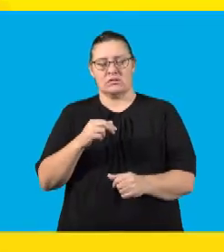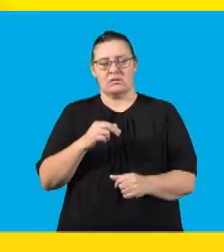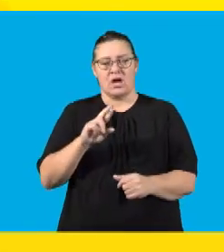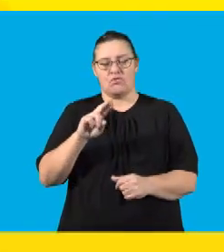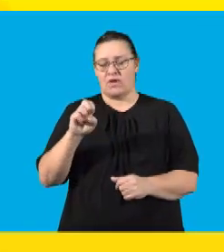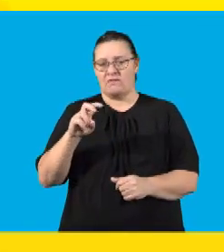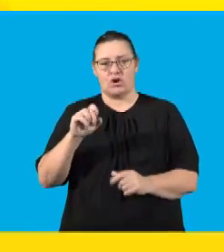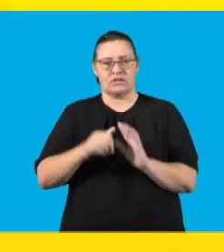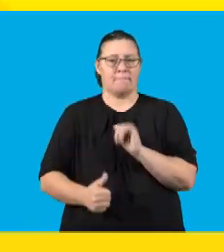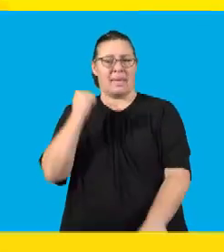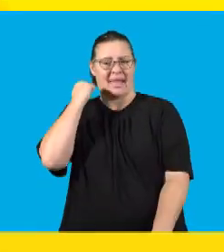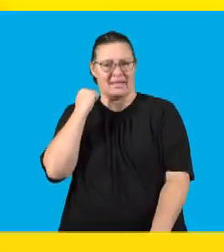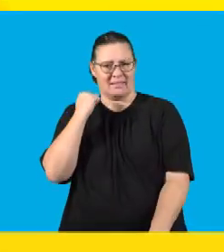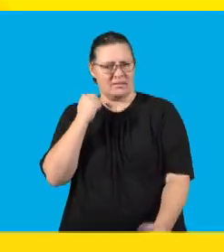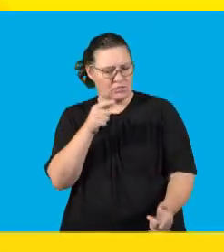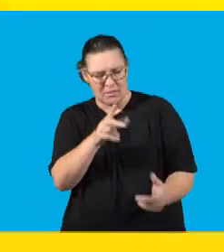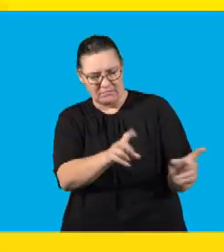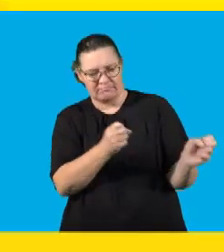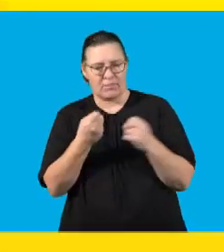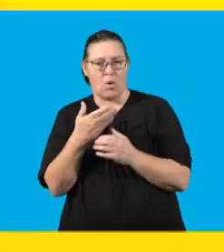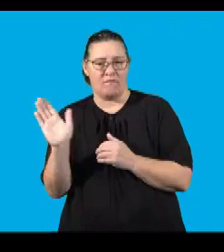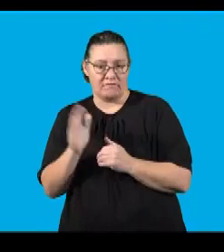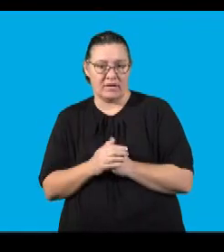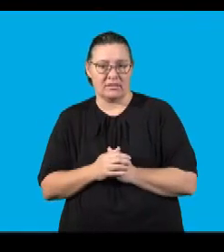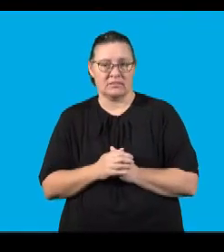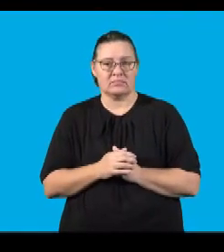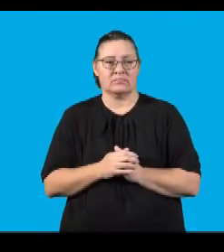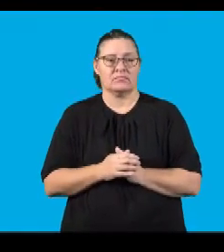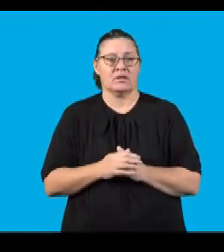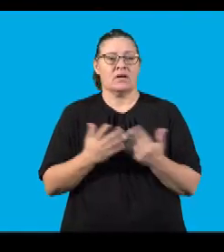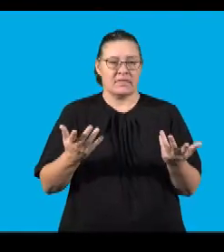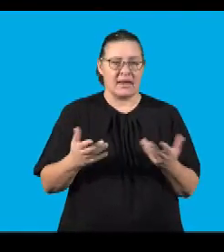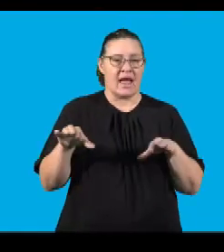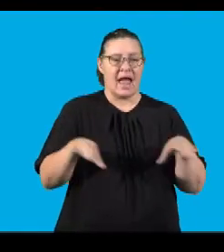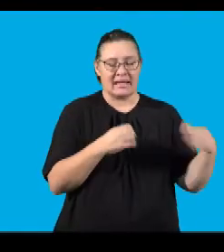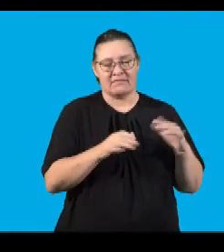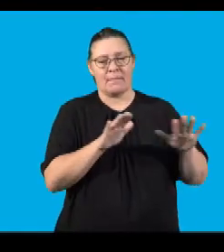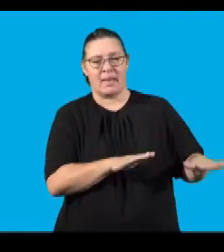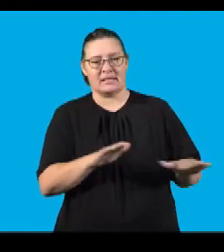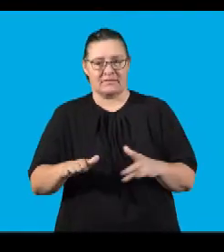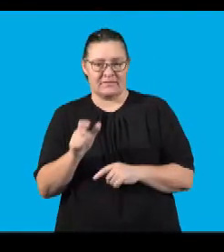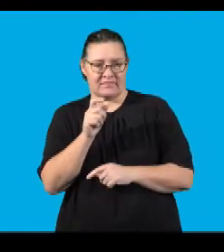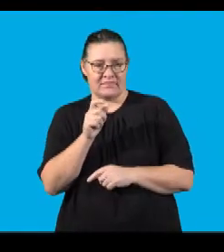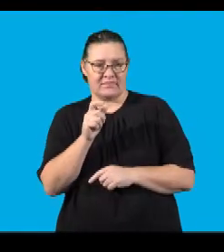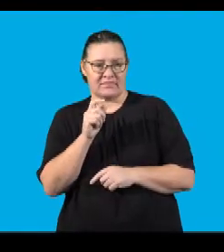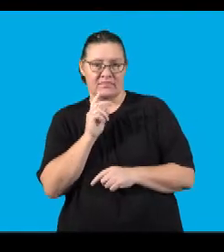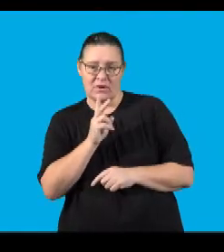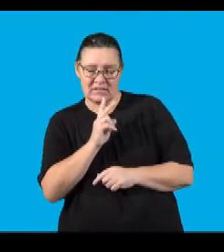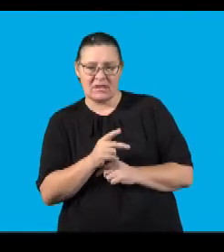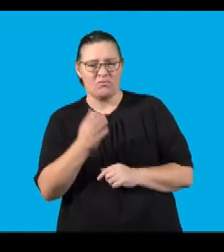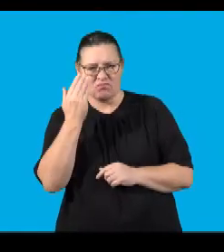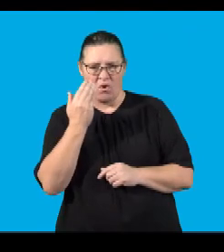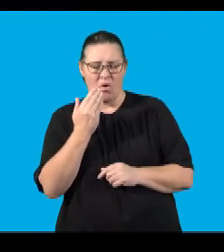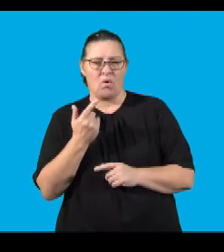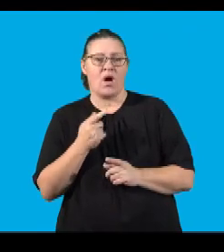be in the text and you have to remove that. Then, of course, active and passive, you know this from your primary school